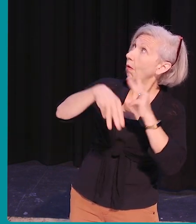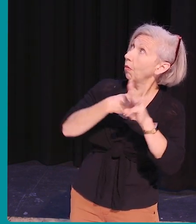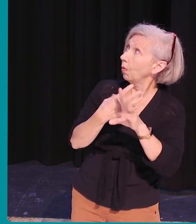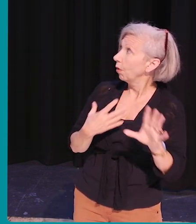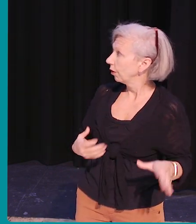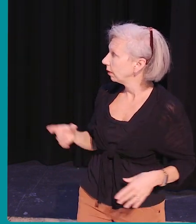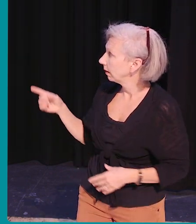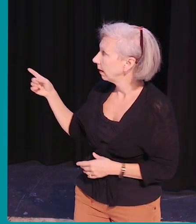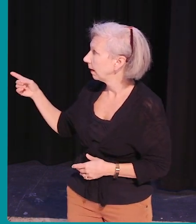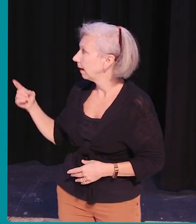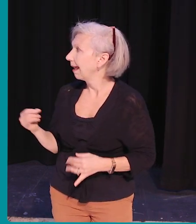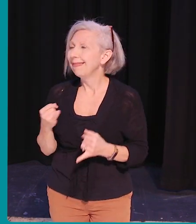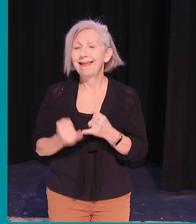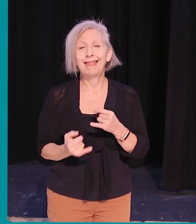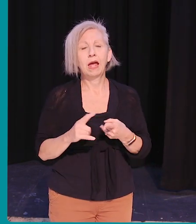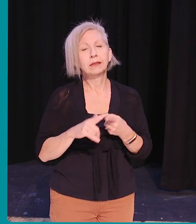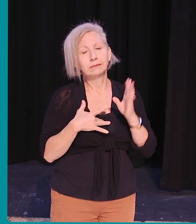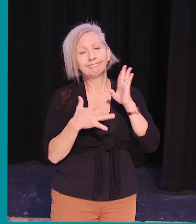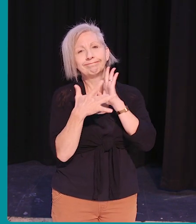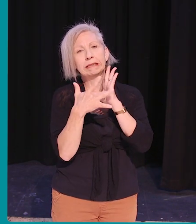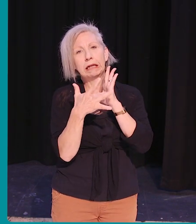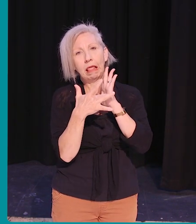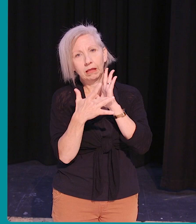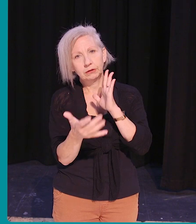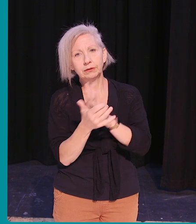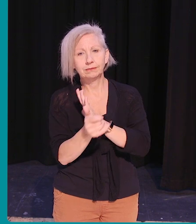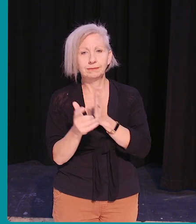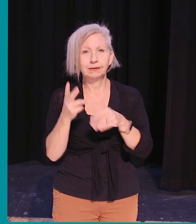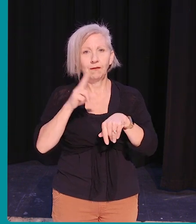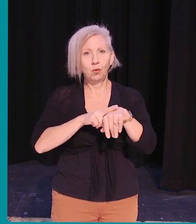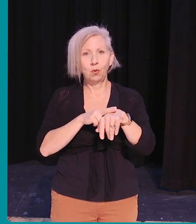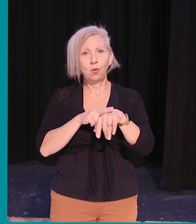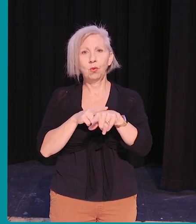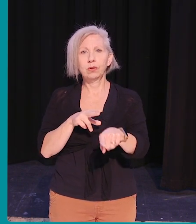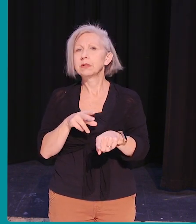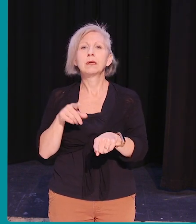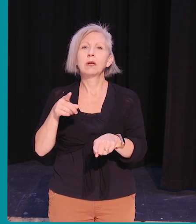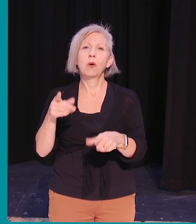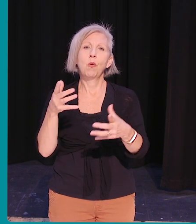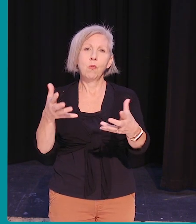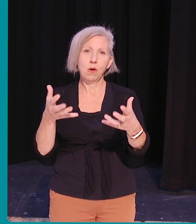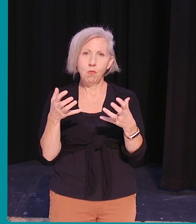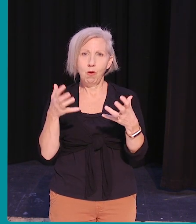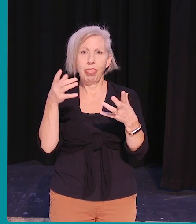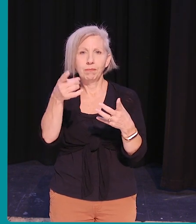infusion, right? We want our kids to be information literate. We want our kids to be tech fluent, but it's not tech for tech's sake.